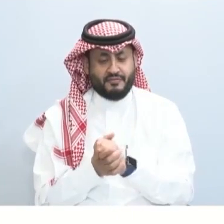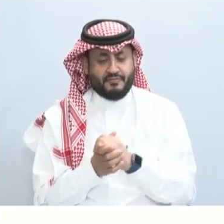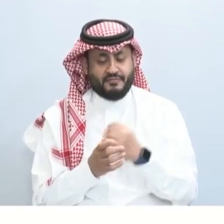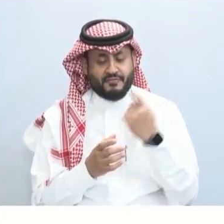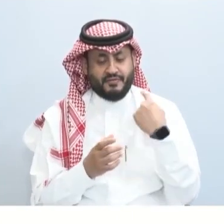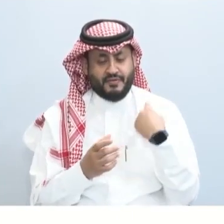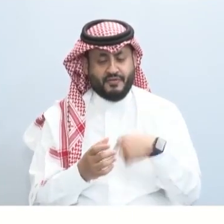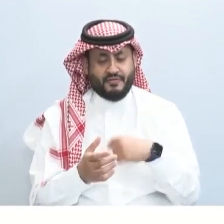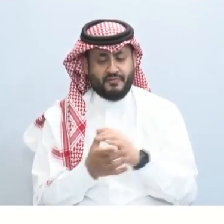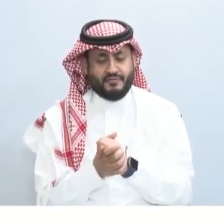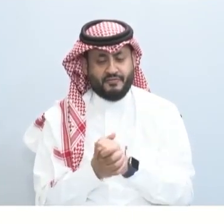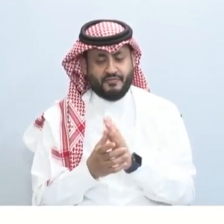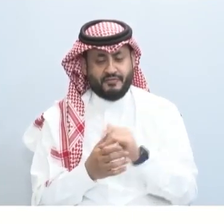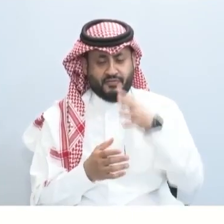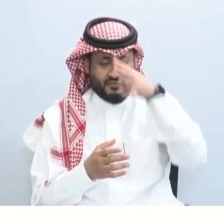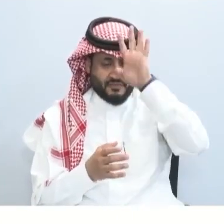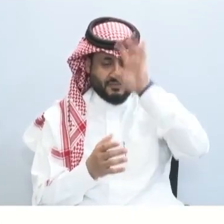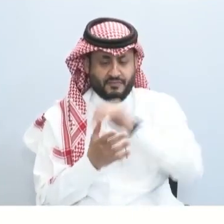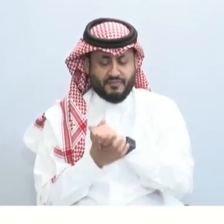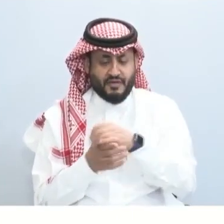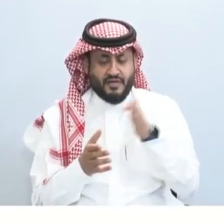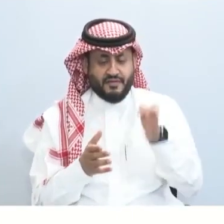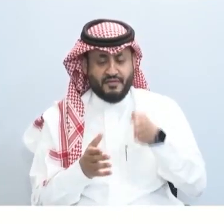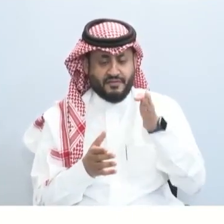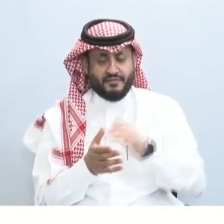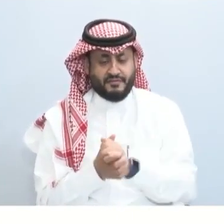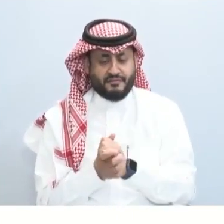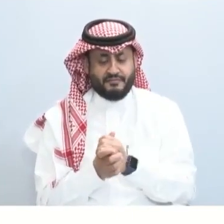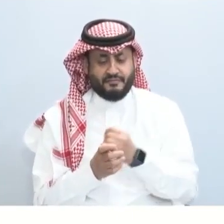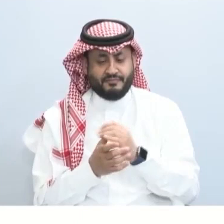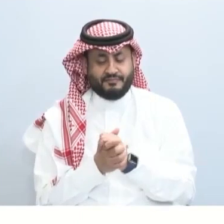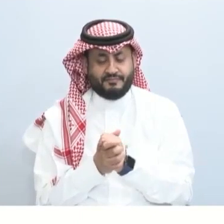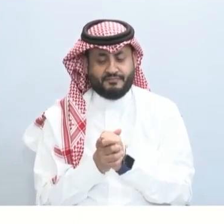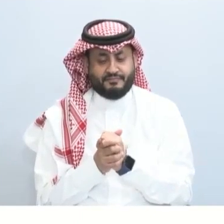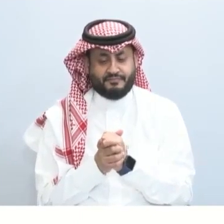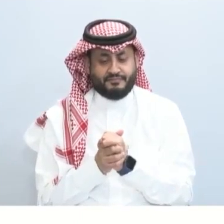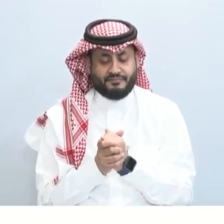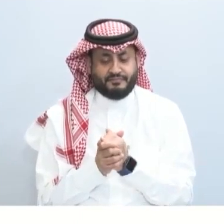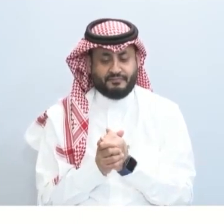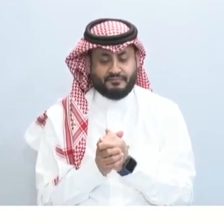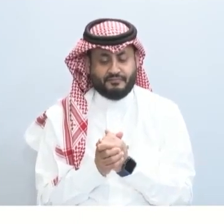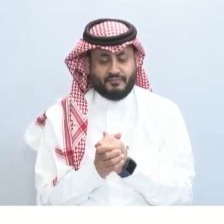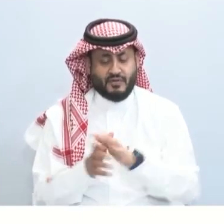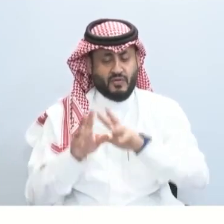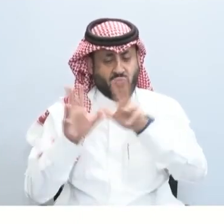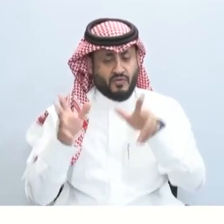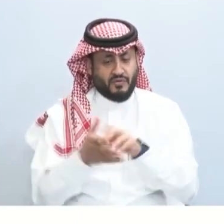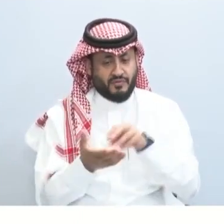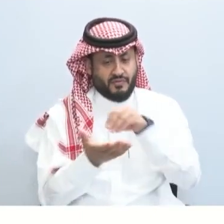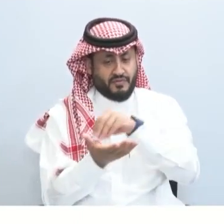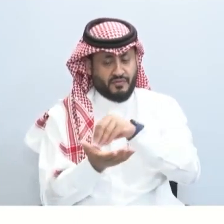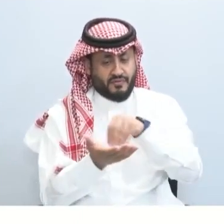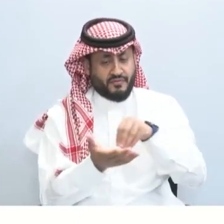Oman, Jordan, Dammam, and Jazan. So here are, or these are the